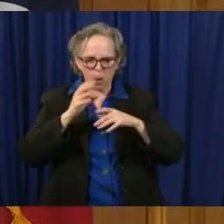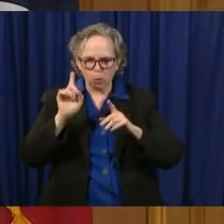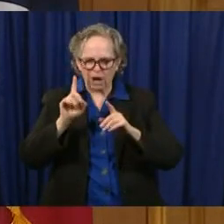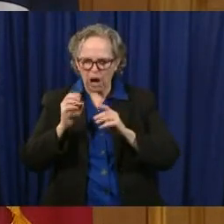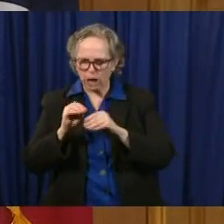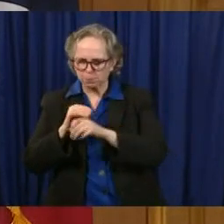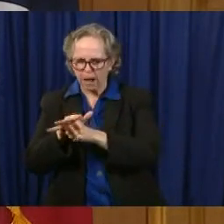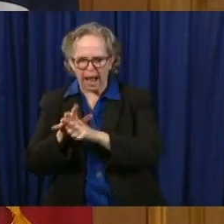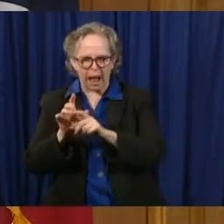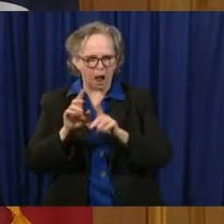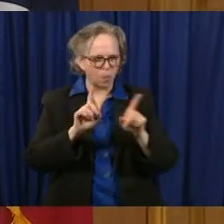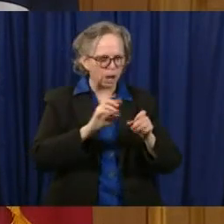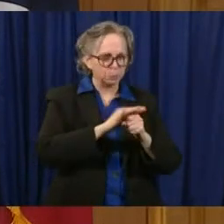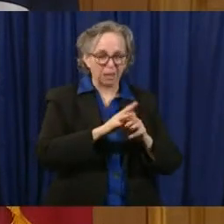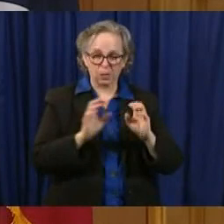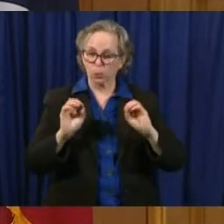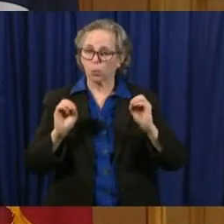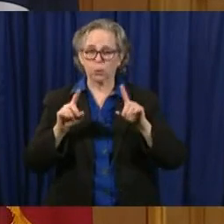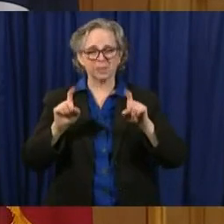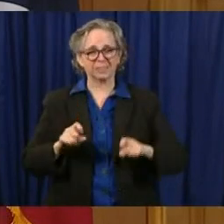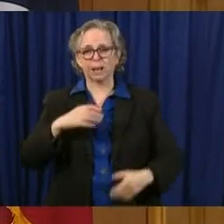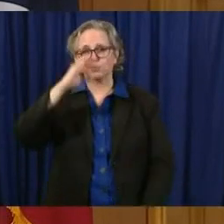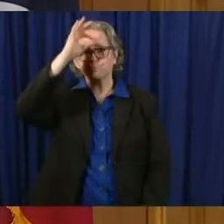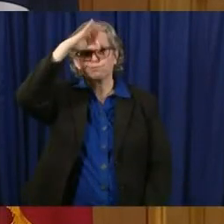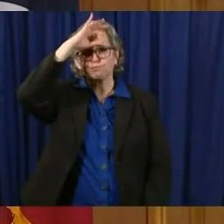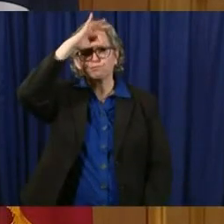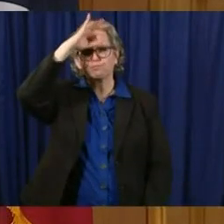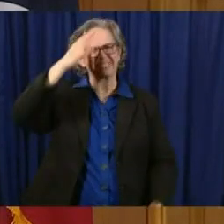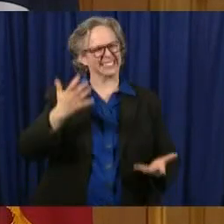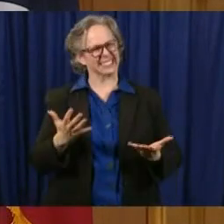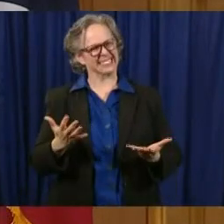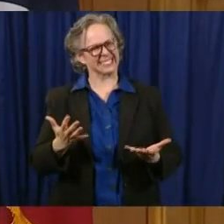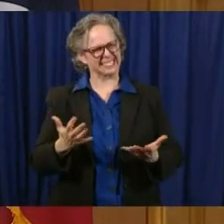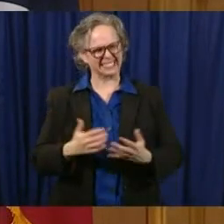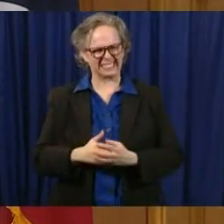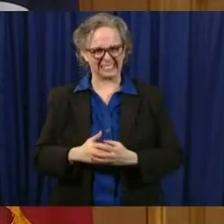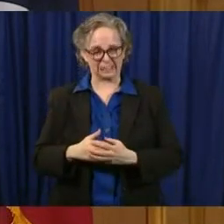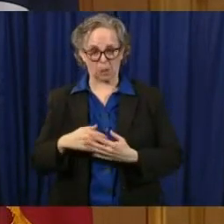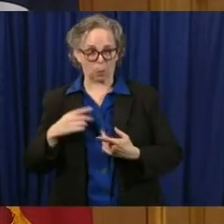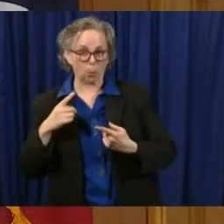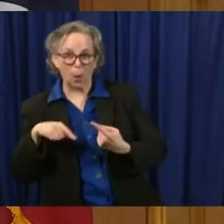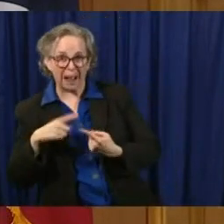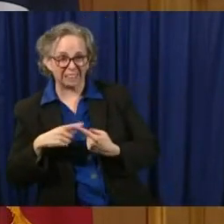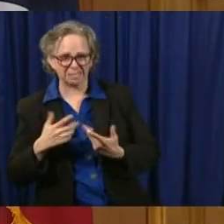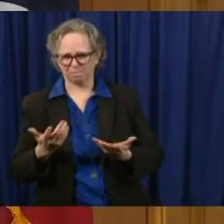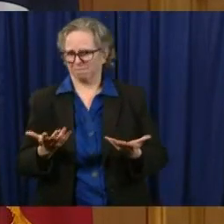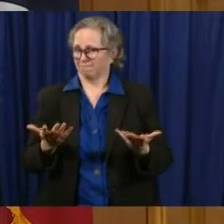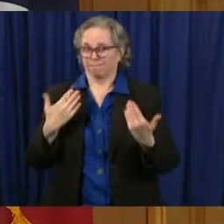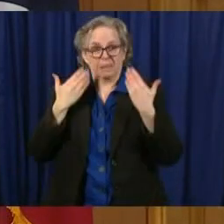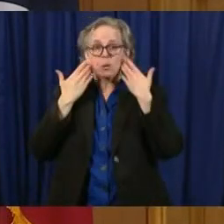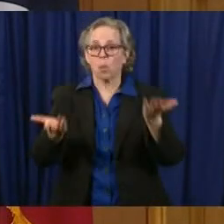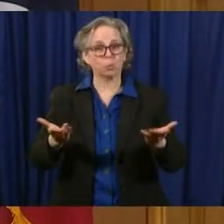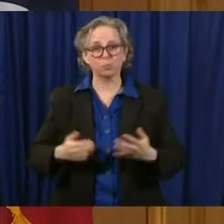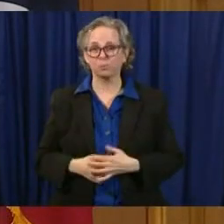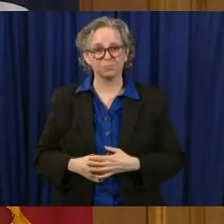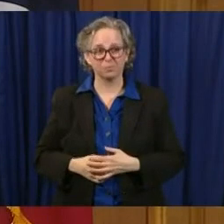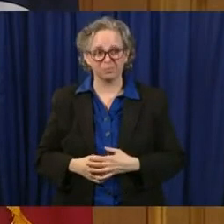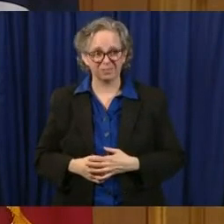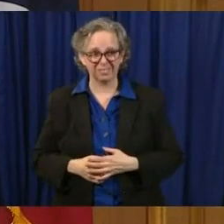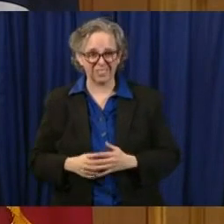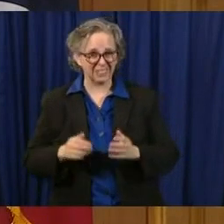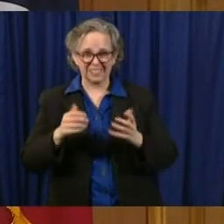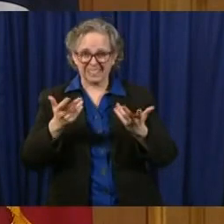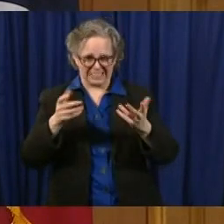We don't know where that information will become available. But without that, the evidence would